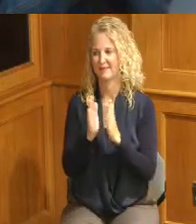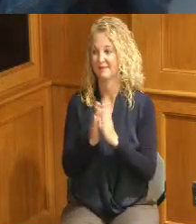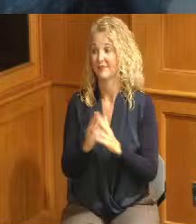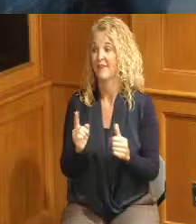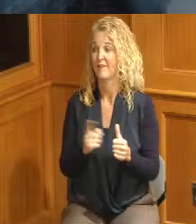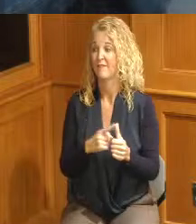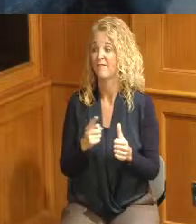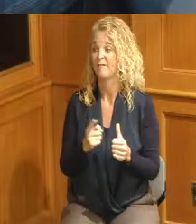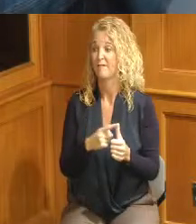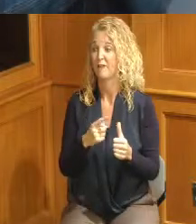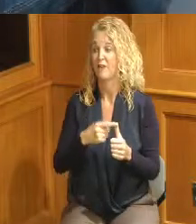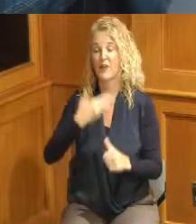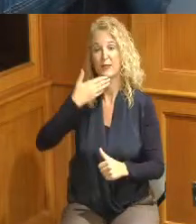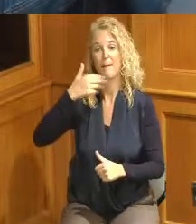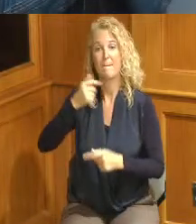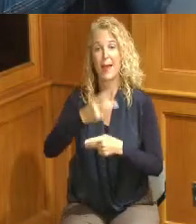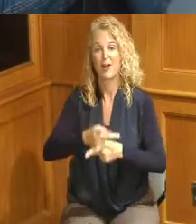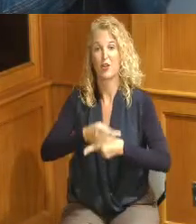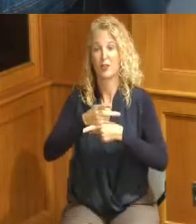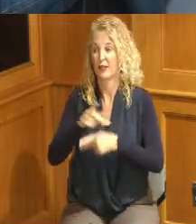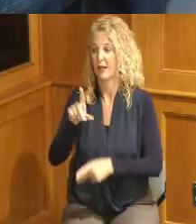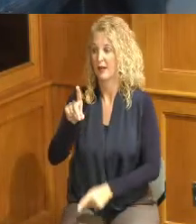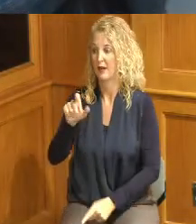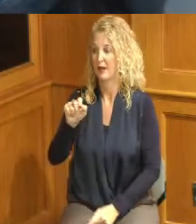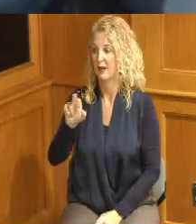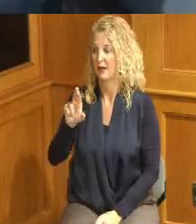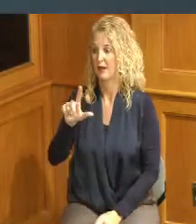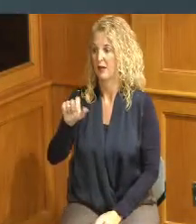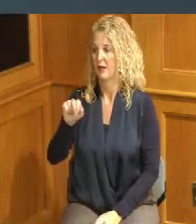champion for better care is Darlene Garcia,